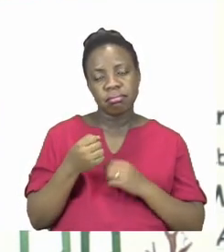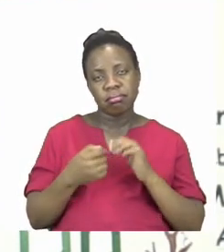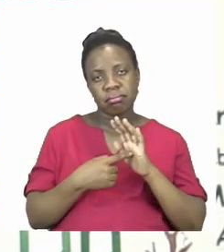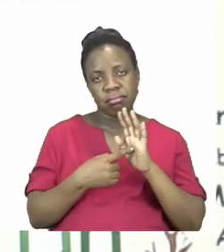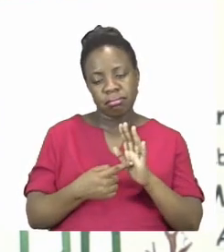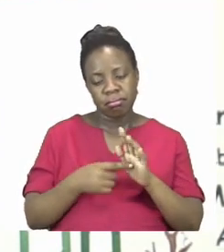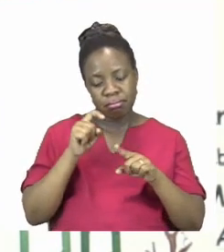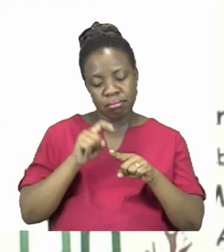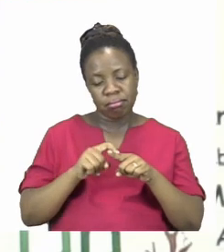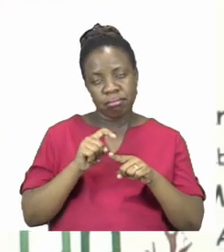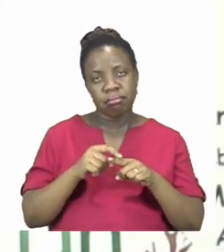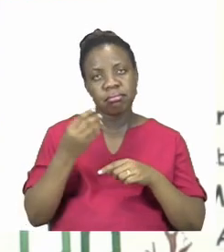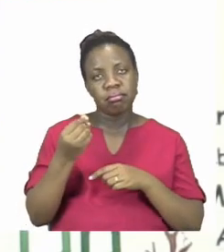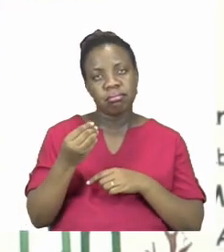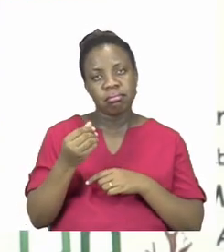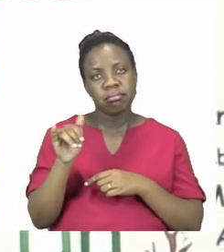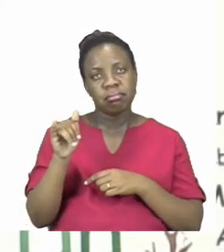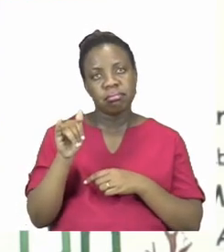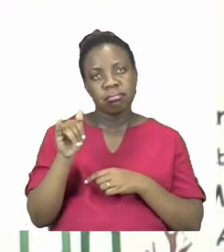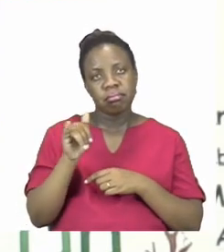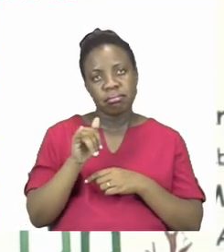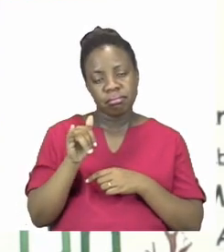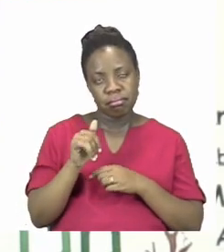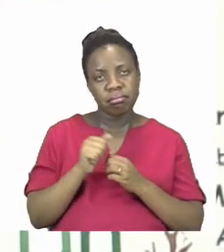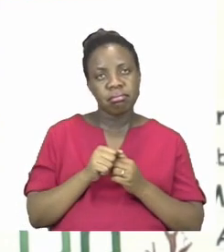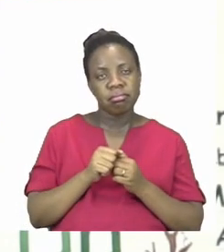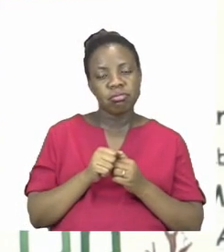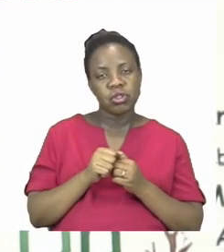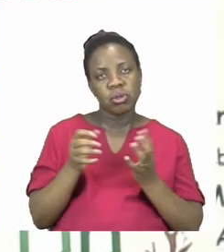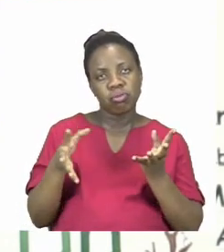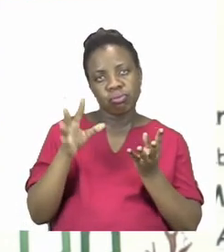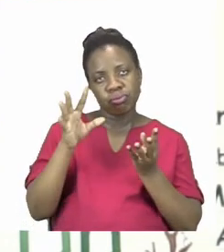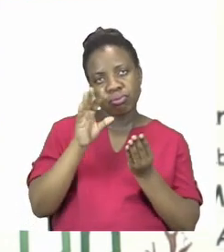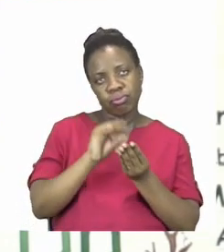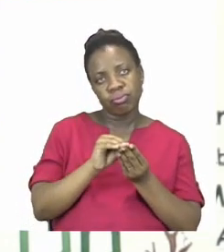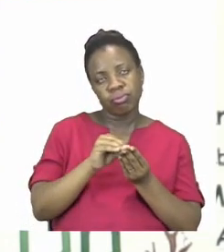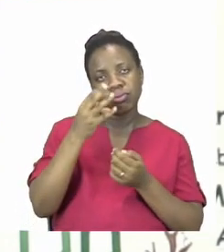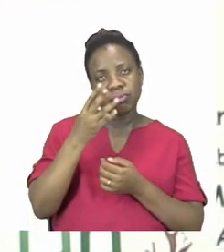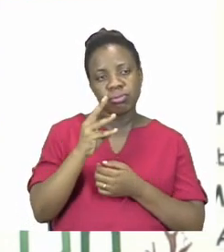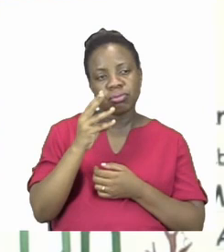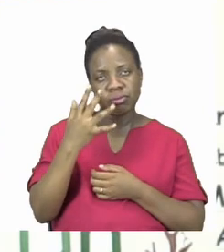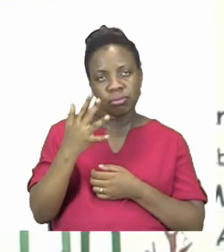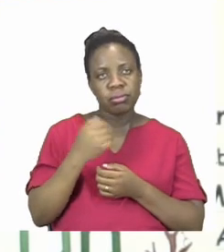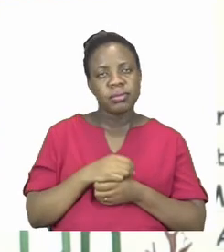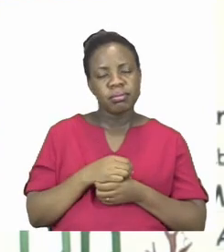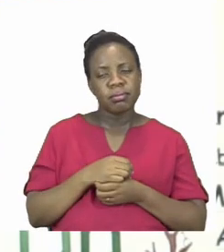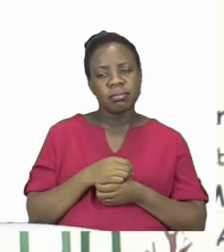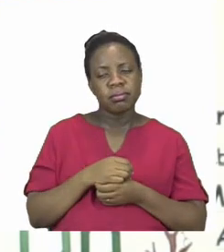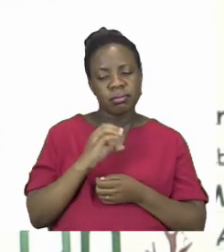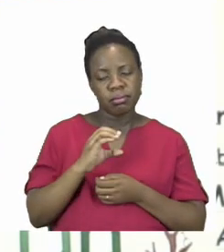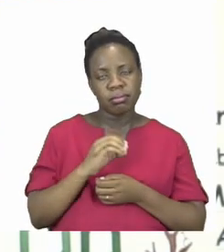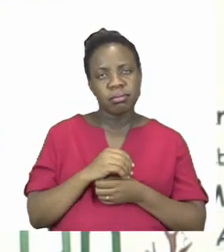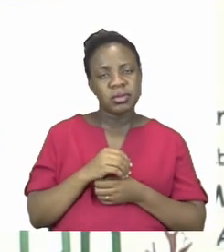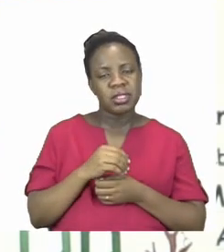will actually add up to our total. We have 65 cents. And in order for us to